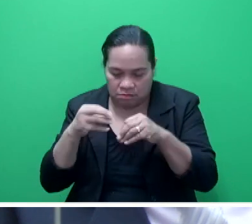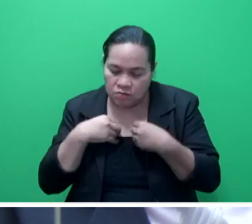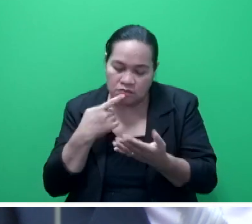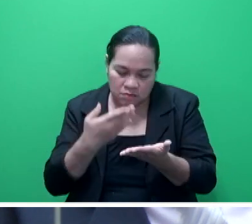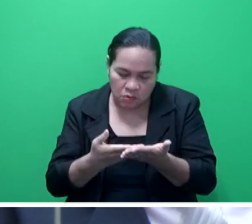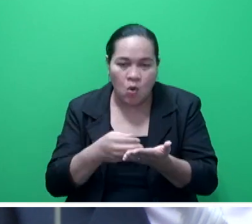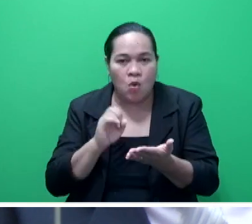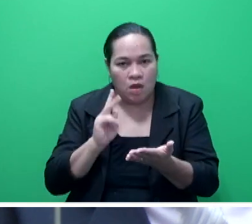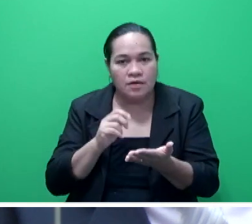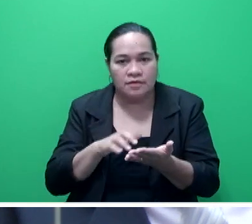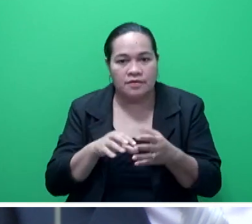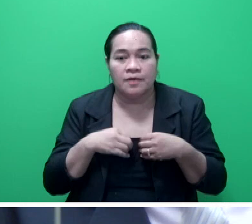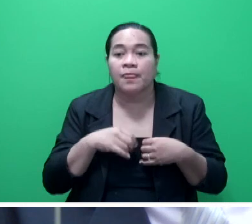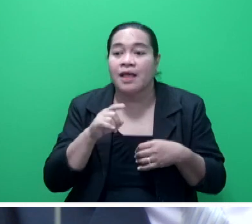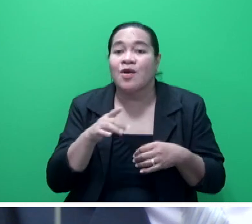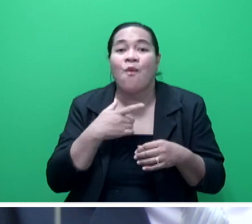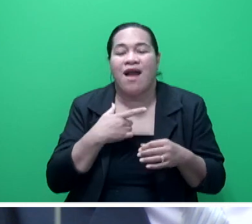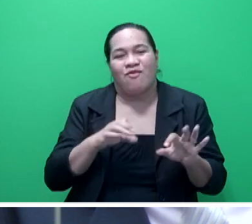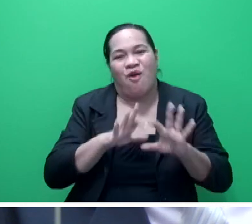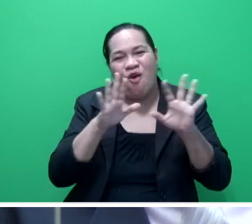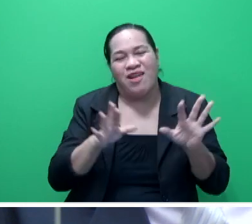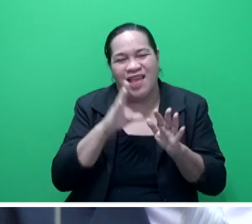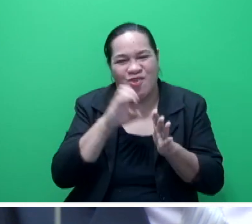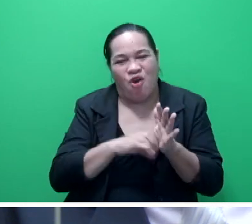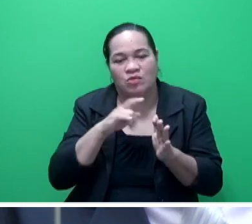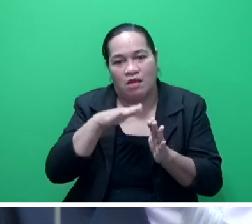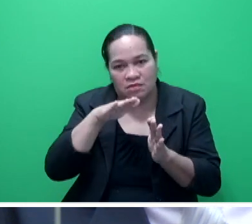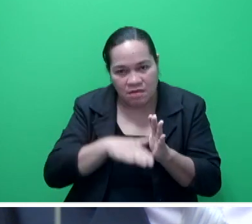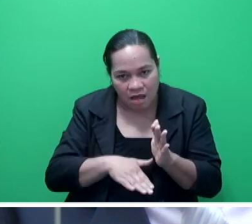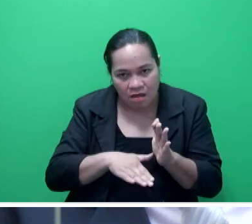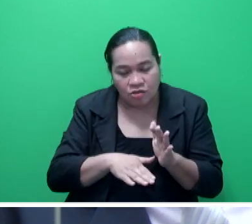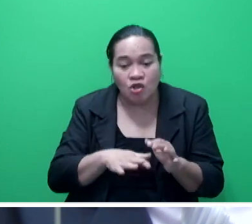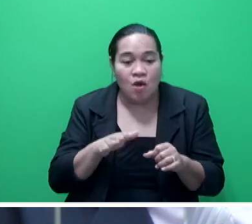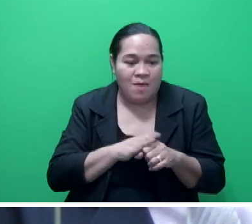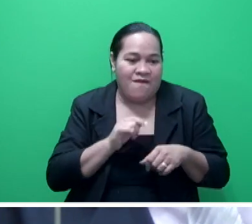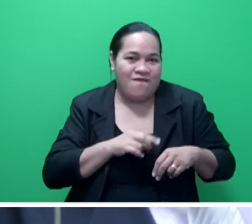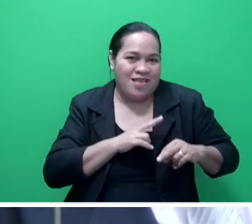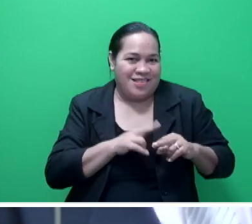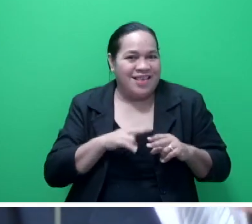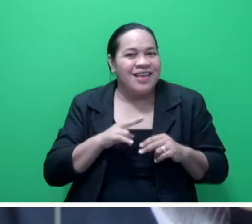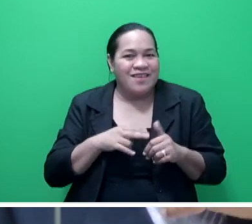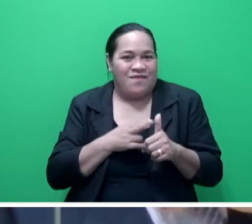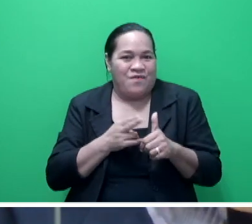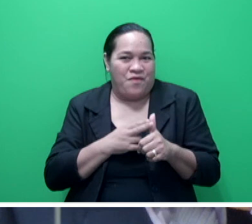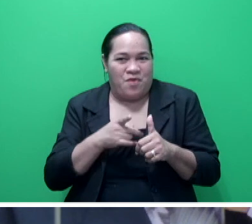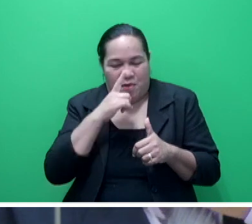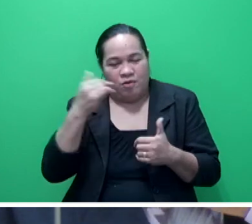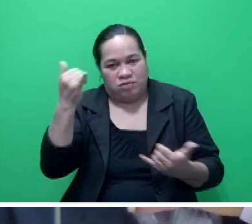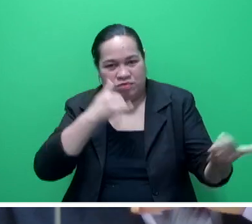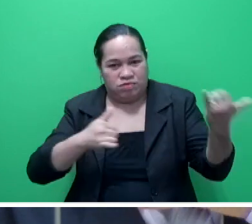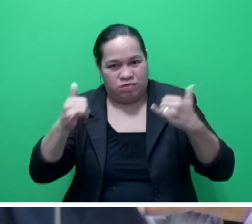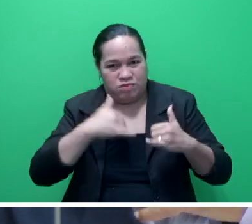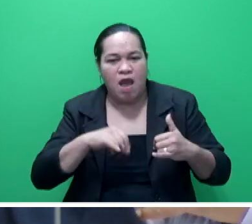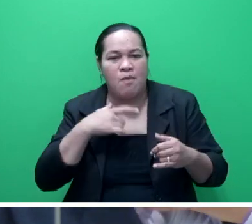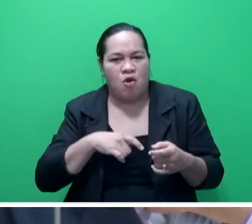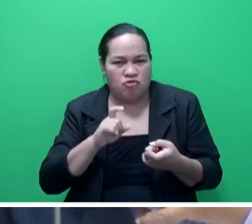holiday costs lesser for our visitors and consequently makes Fiji a convenient destination to travel to. All these